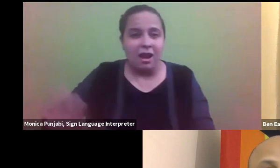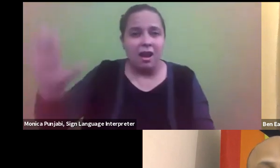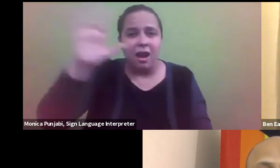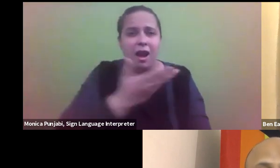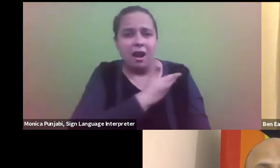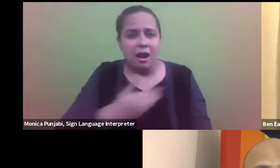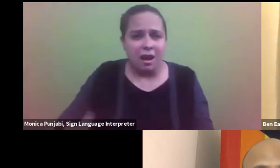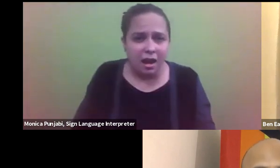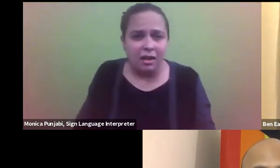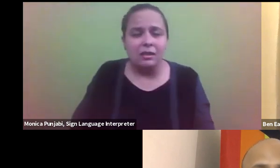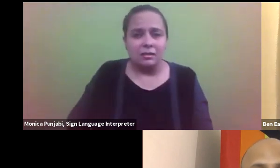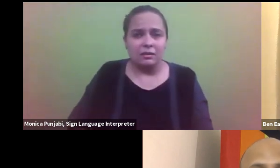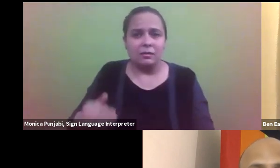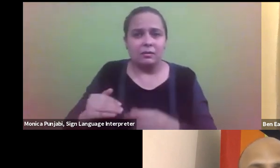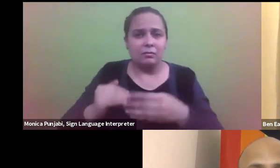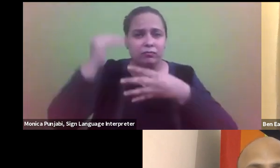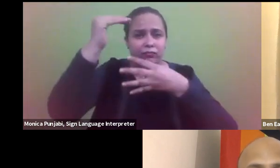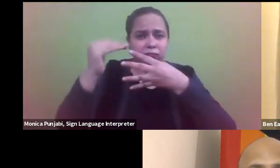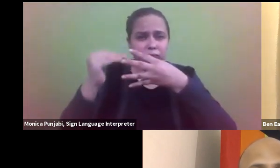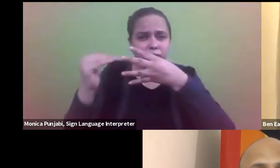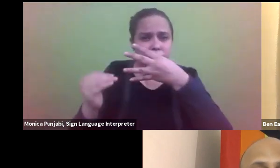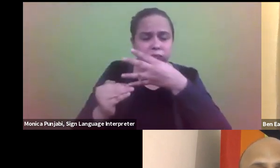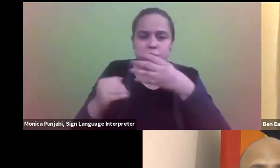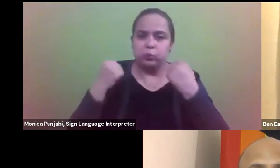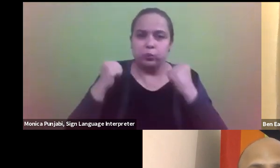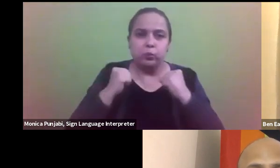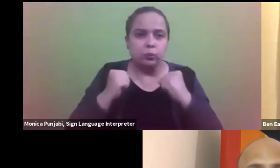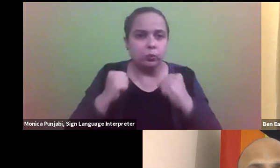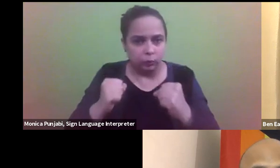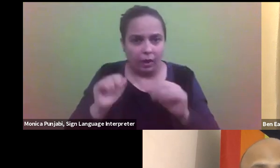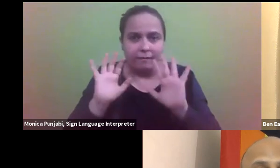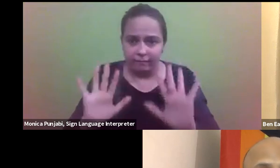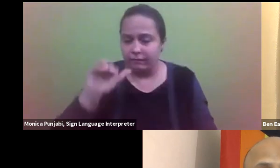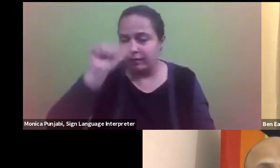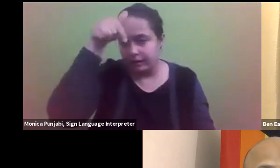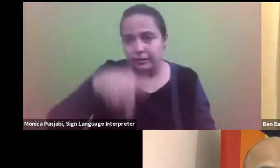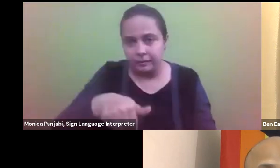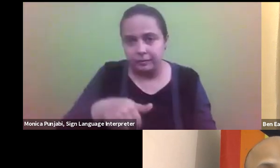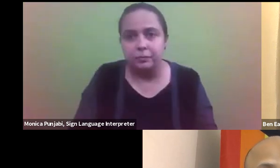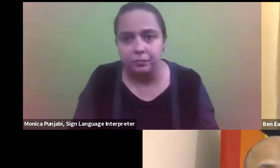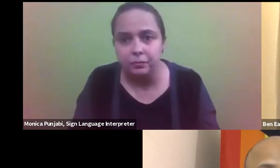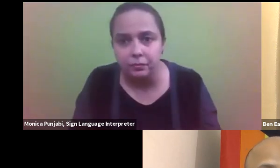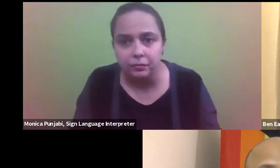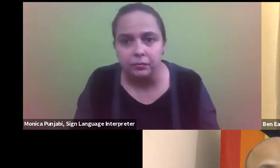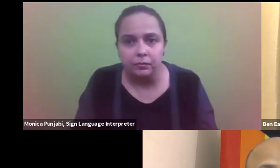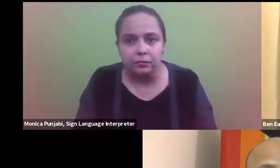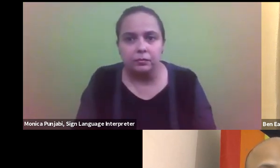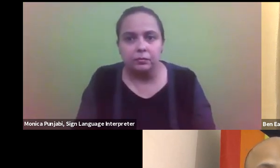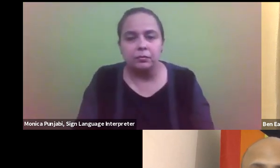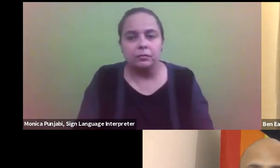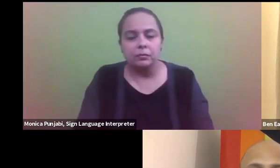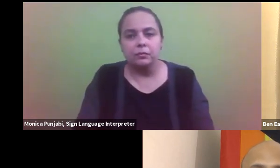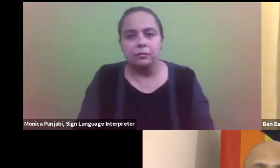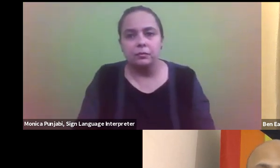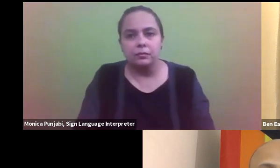queer community actually takes a conversation about caste being overlooked within the queer community and within that discussion. So